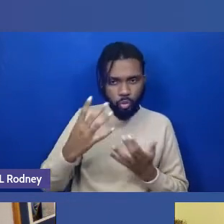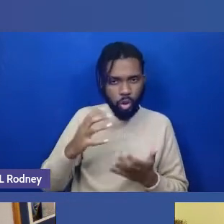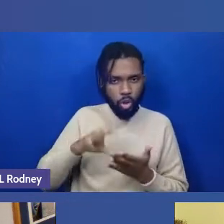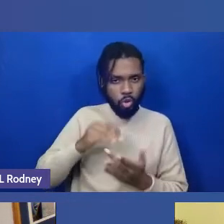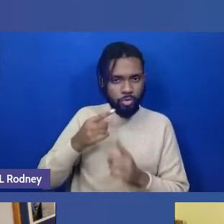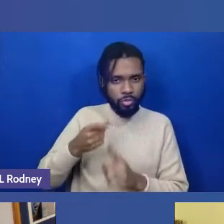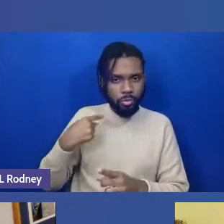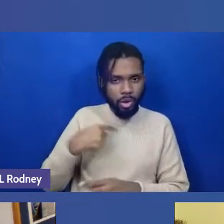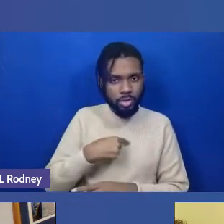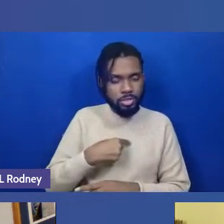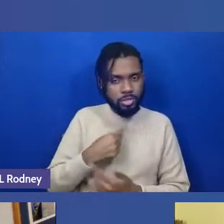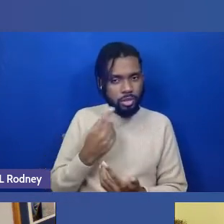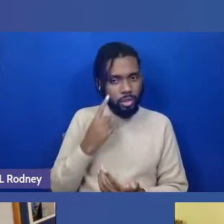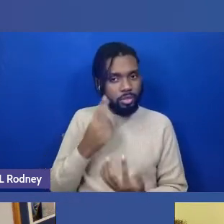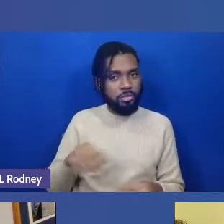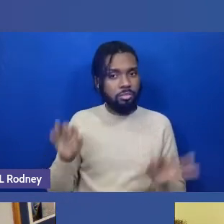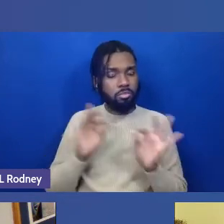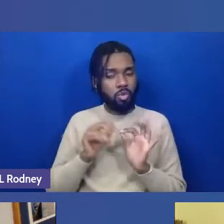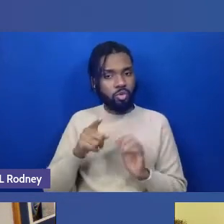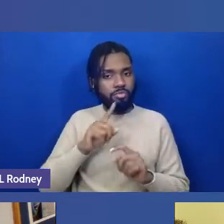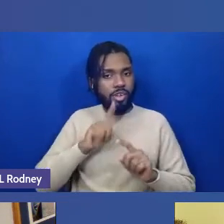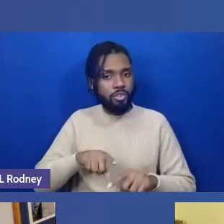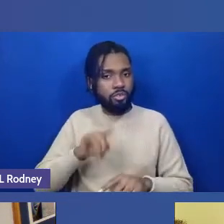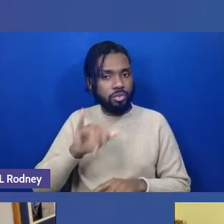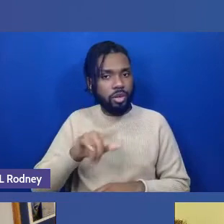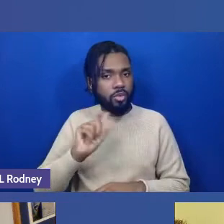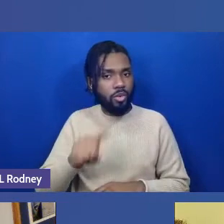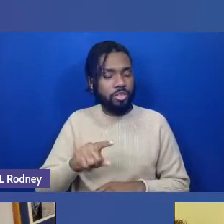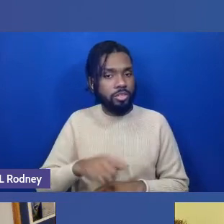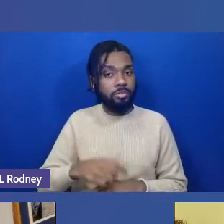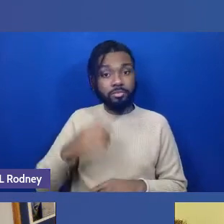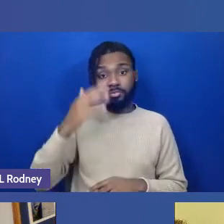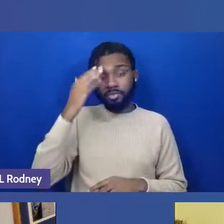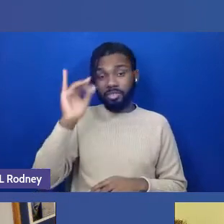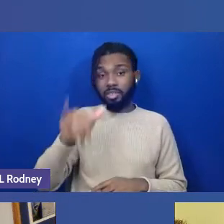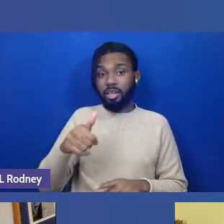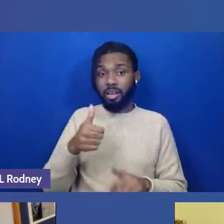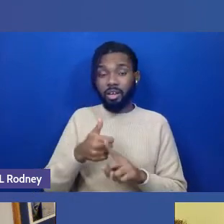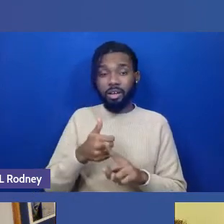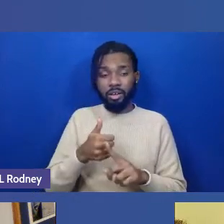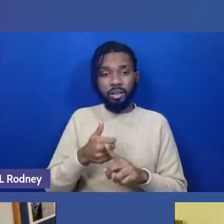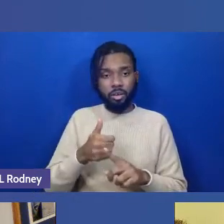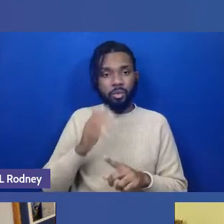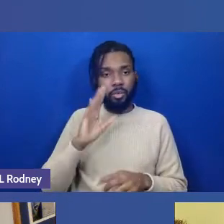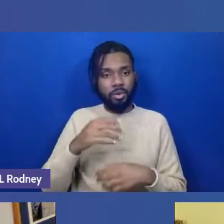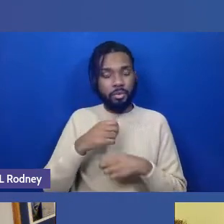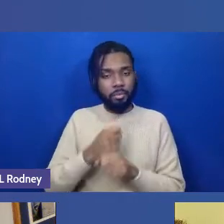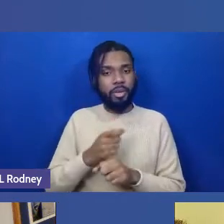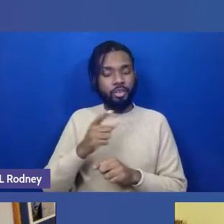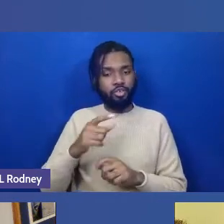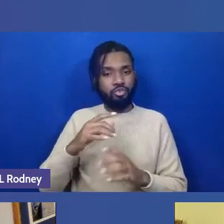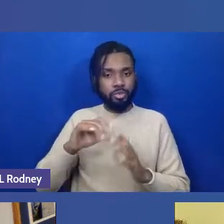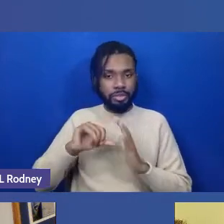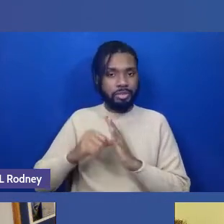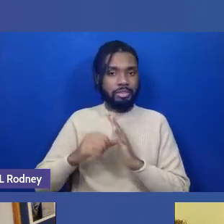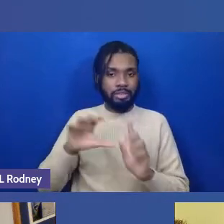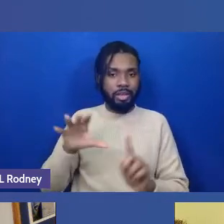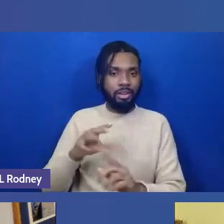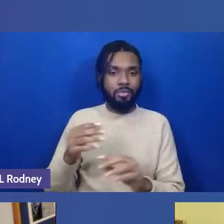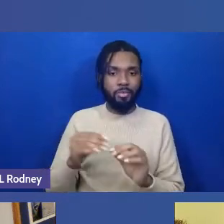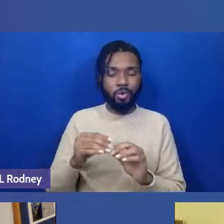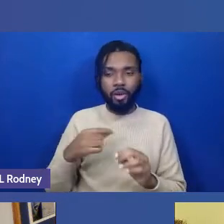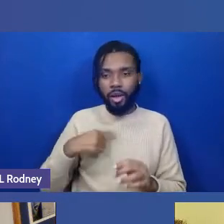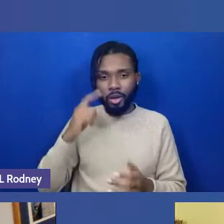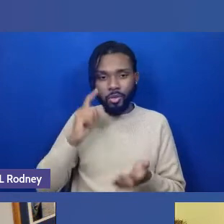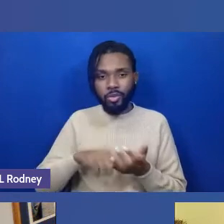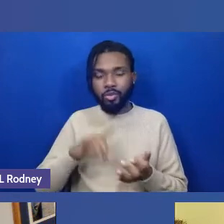to answer those questions, because that's actually what's going to, I think, make you stand out. I noticed Diego asked a question